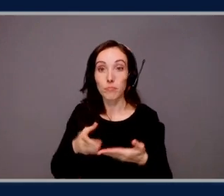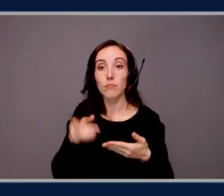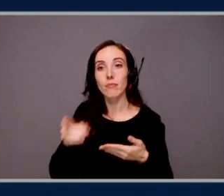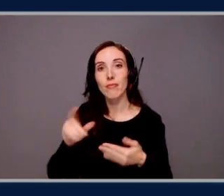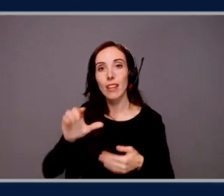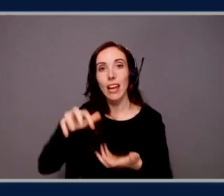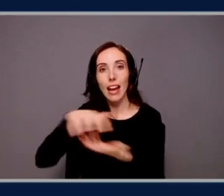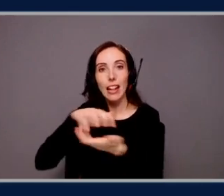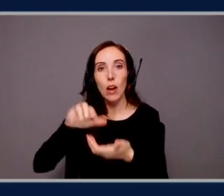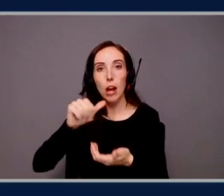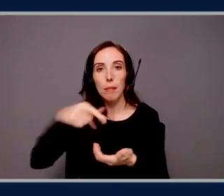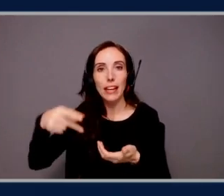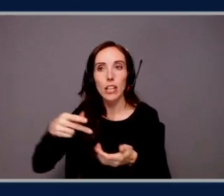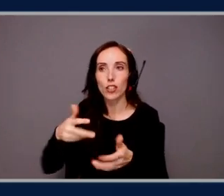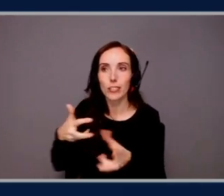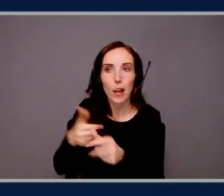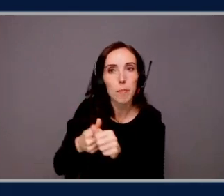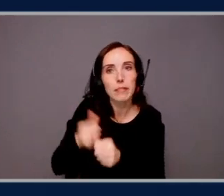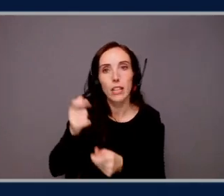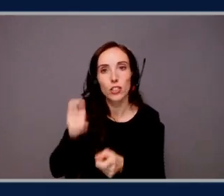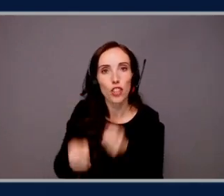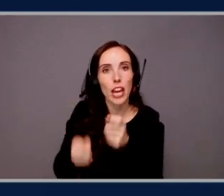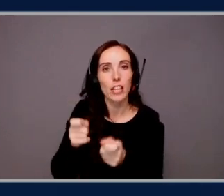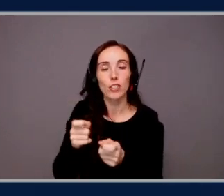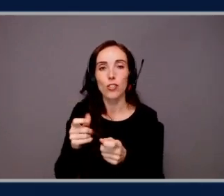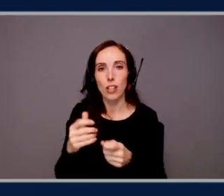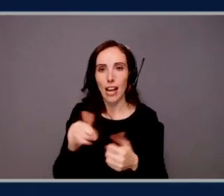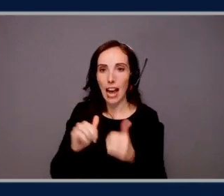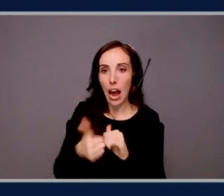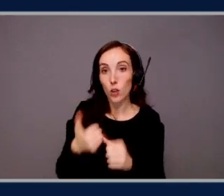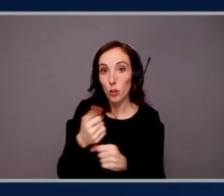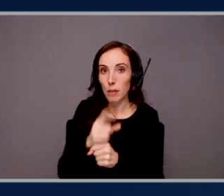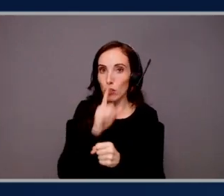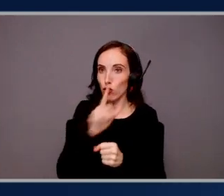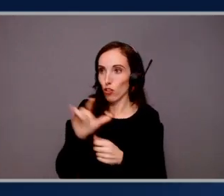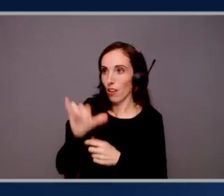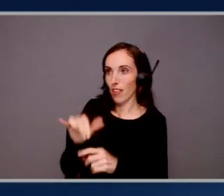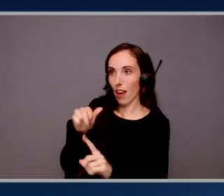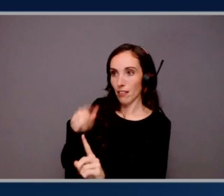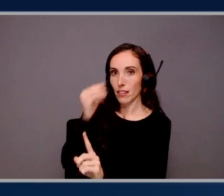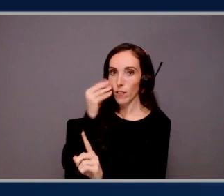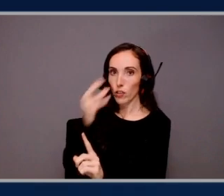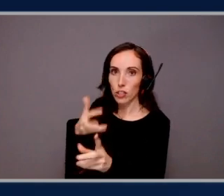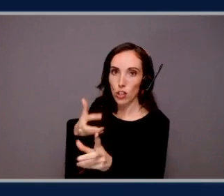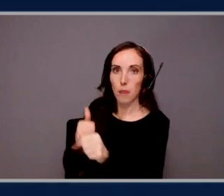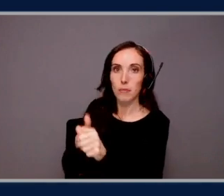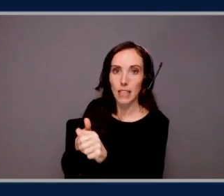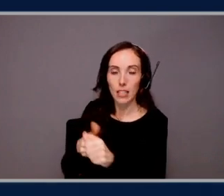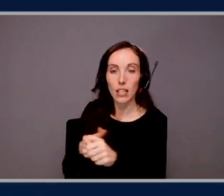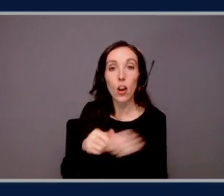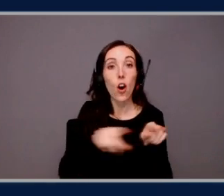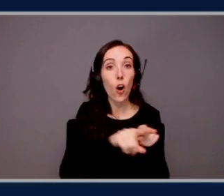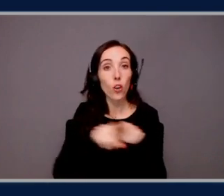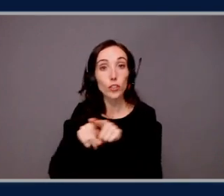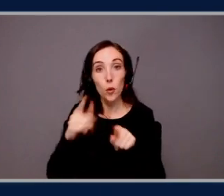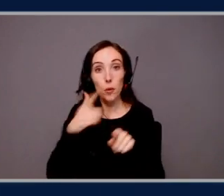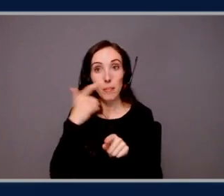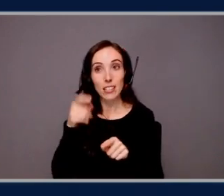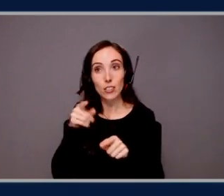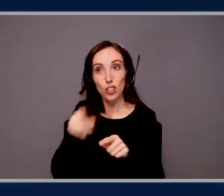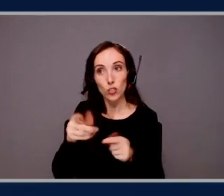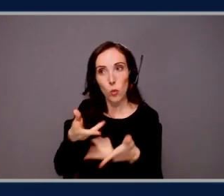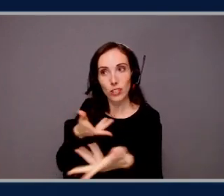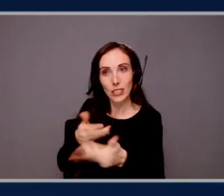they update, they modify. So how do you ensure that you're always keeping that up to date as part of this as well? Last but not least, because you're dealing with